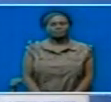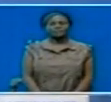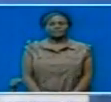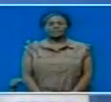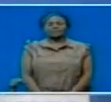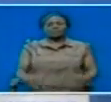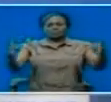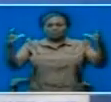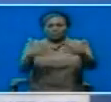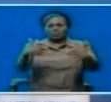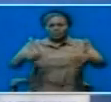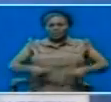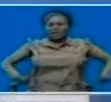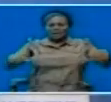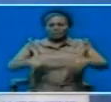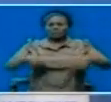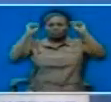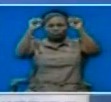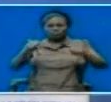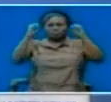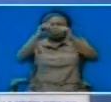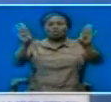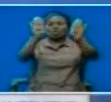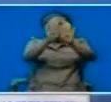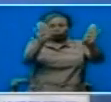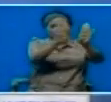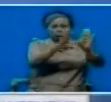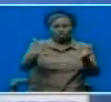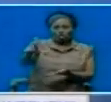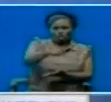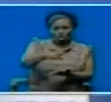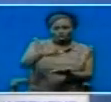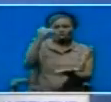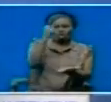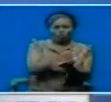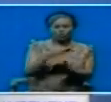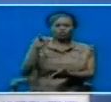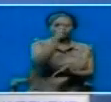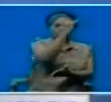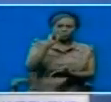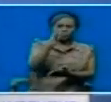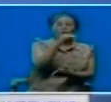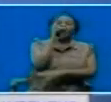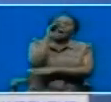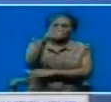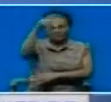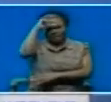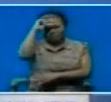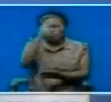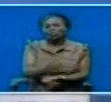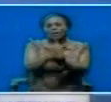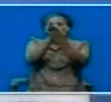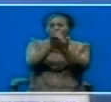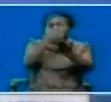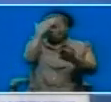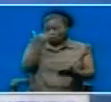Now, residents of Garissa are protesting the closure of the local immigration office and are petitioning the government to intervene,